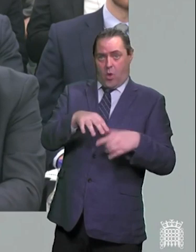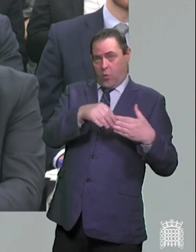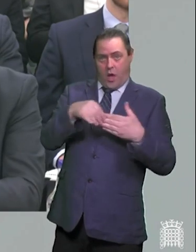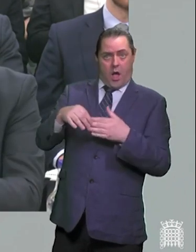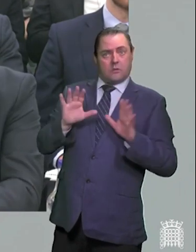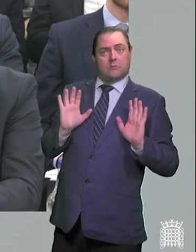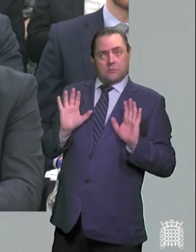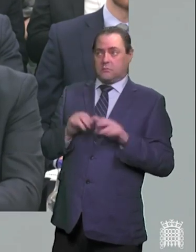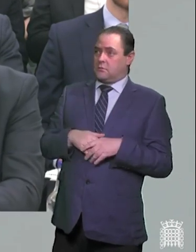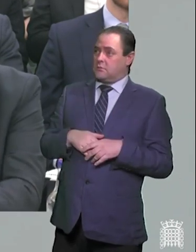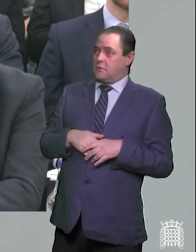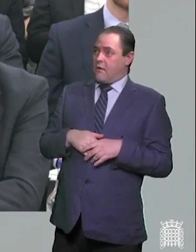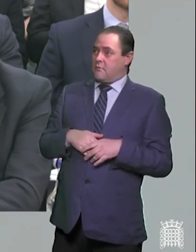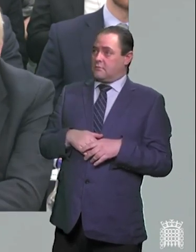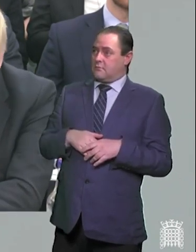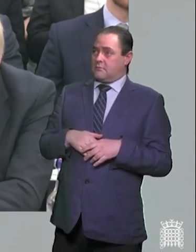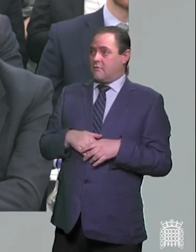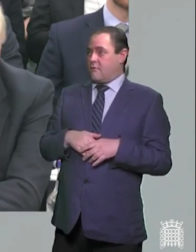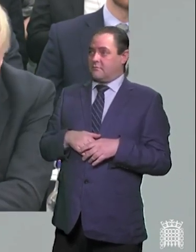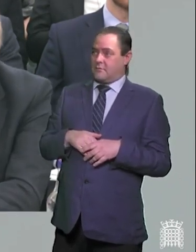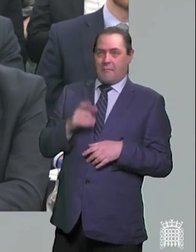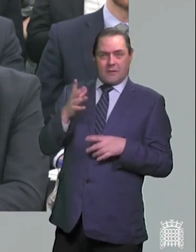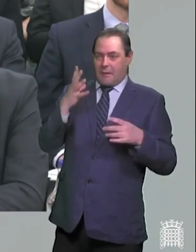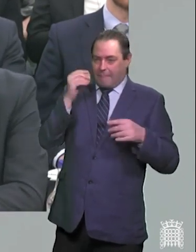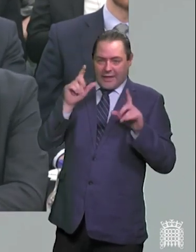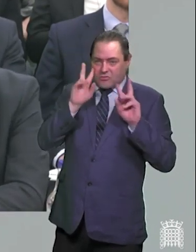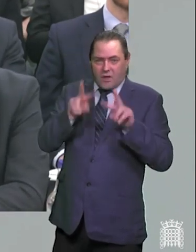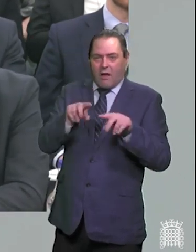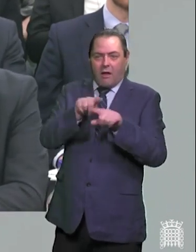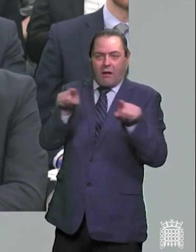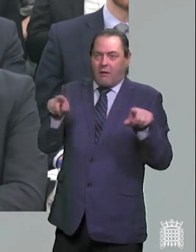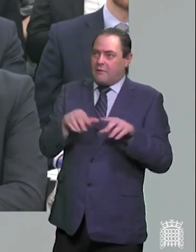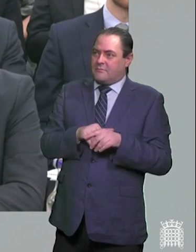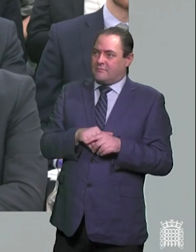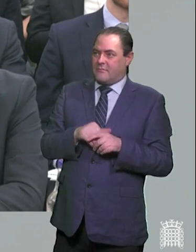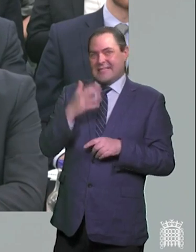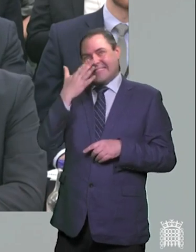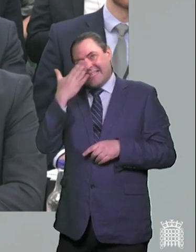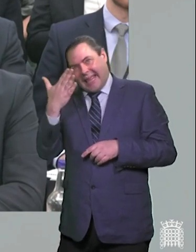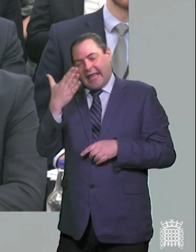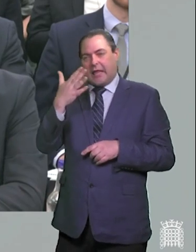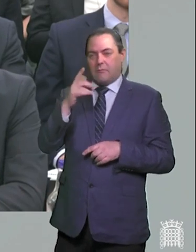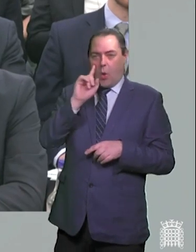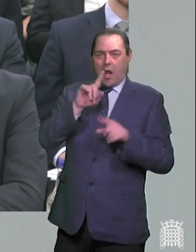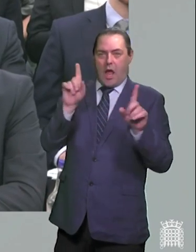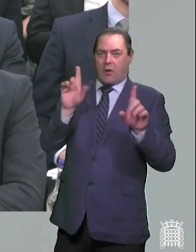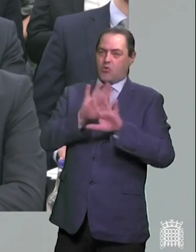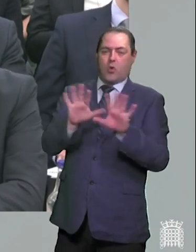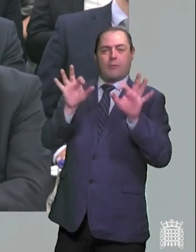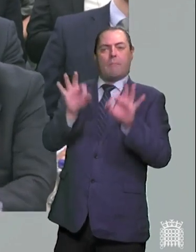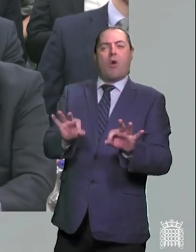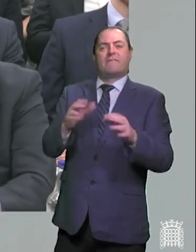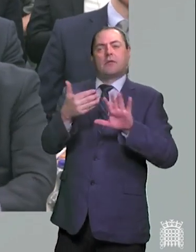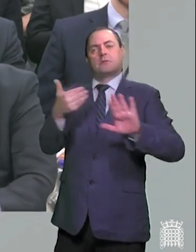guidance. And in spite of the pictures that we've all looked at, which seem to show a lack of perfect social